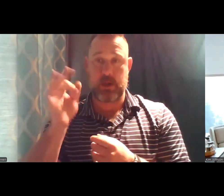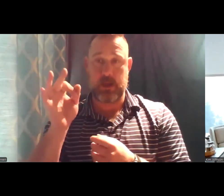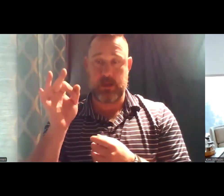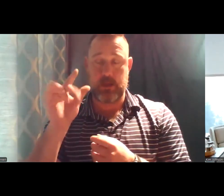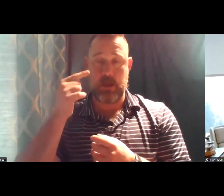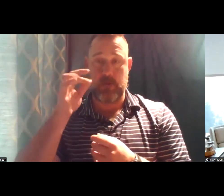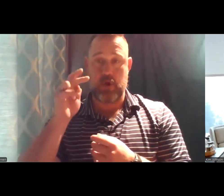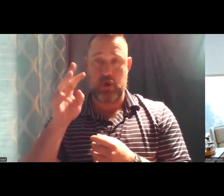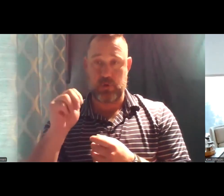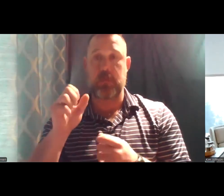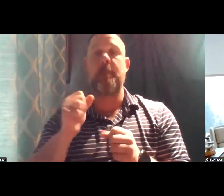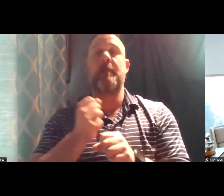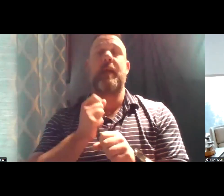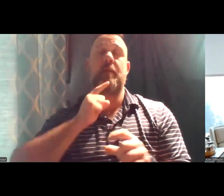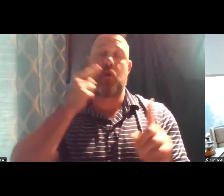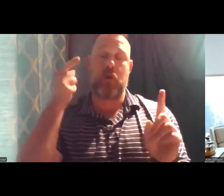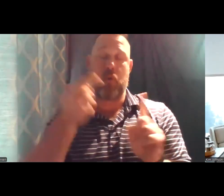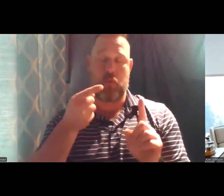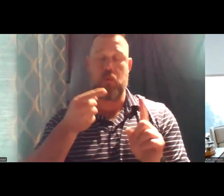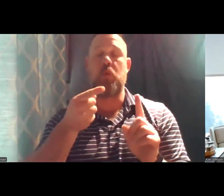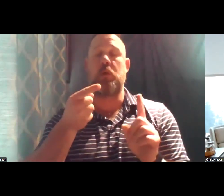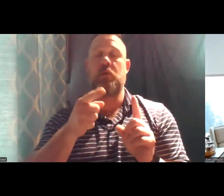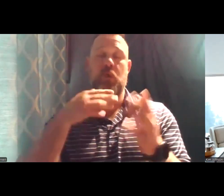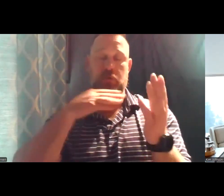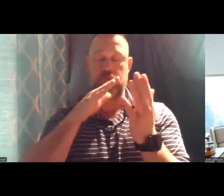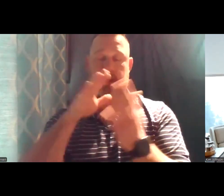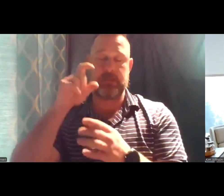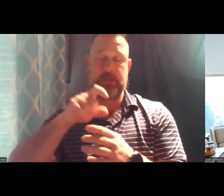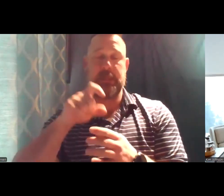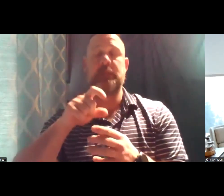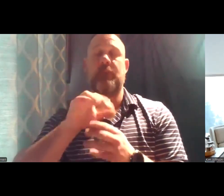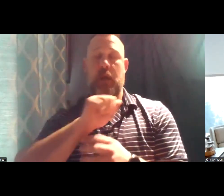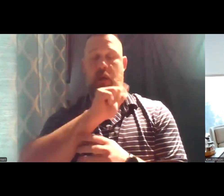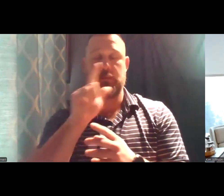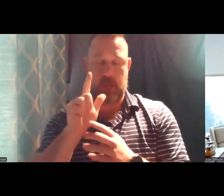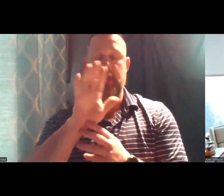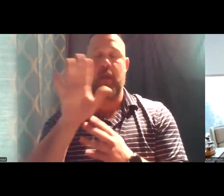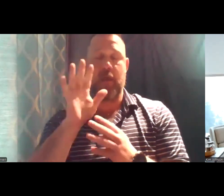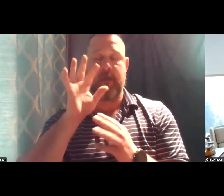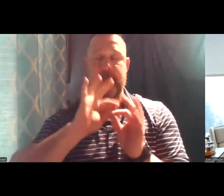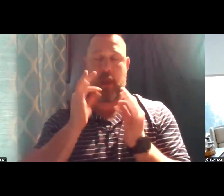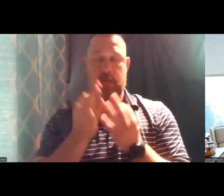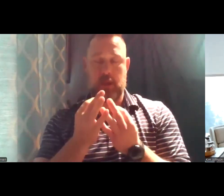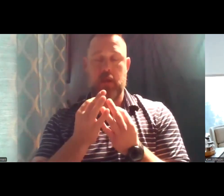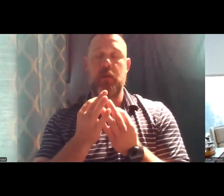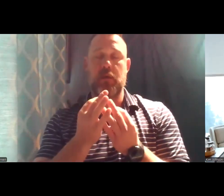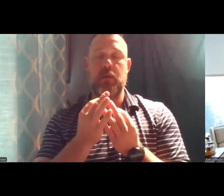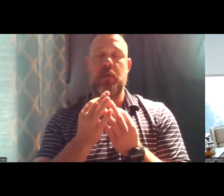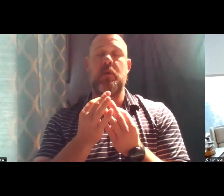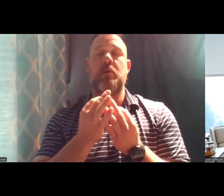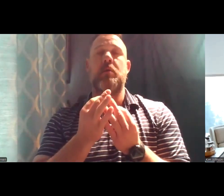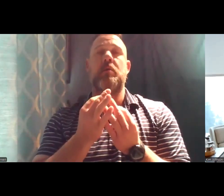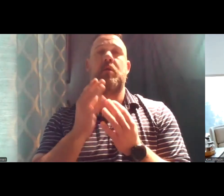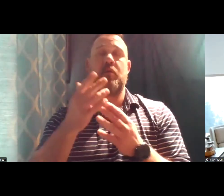Governor Newsom made it a priority to address the needs of those impacted by Alzheimer's and their families through the establishment of